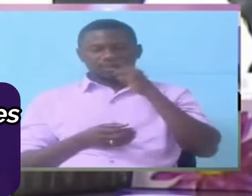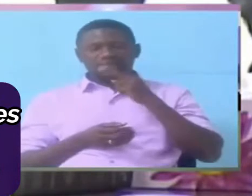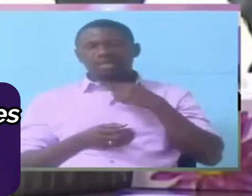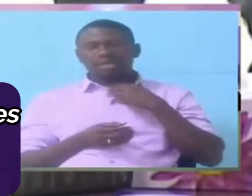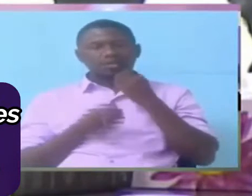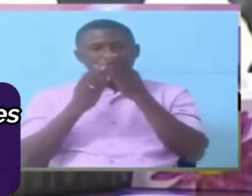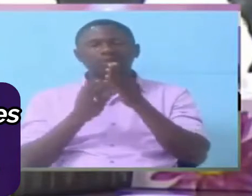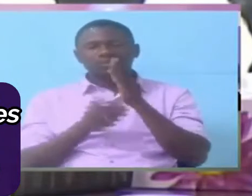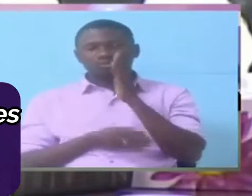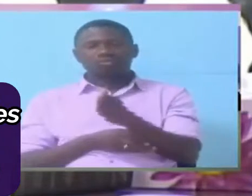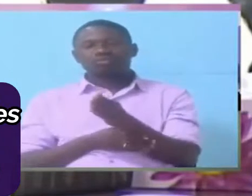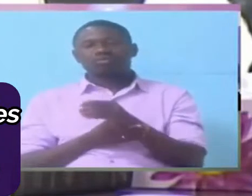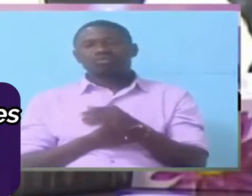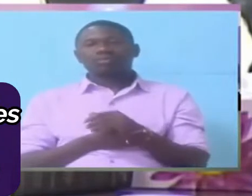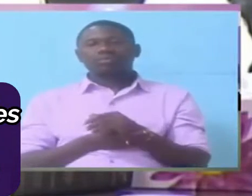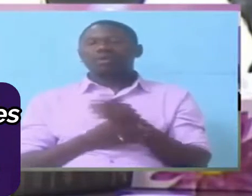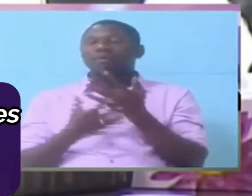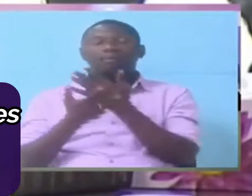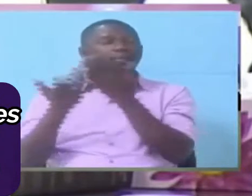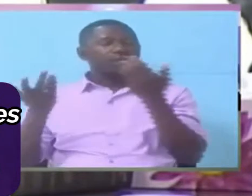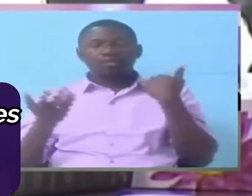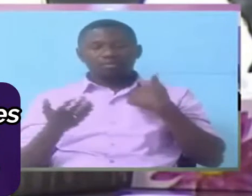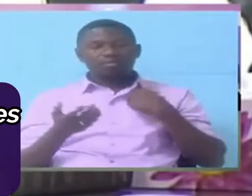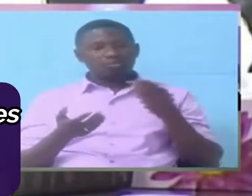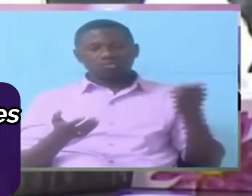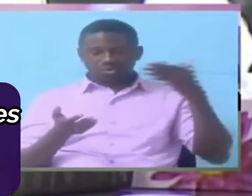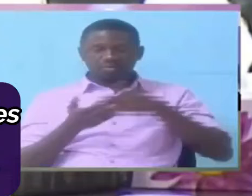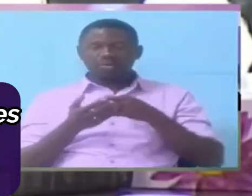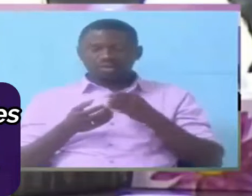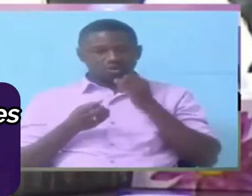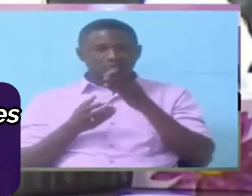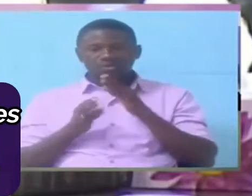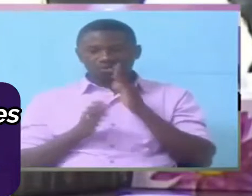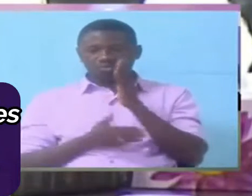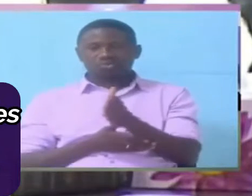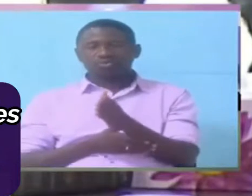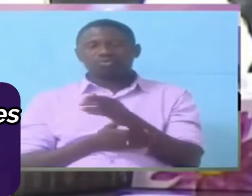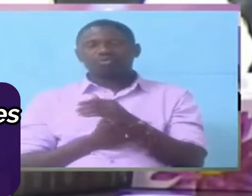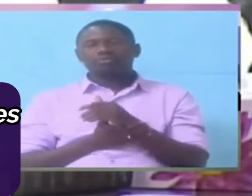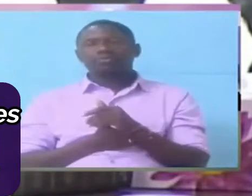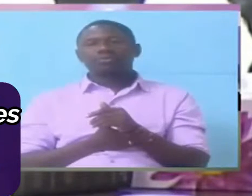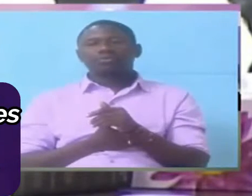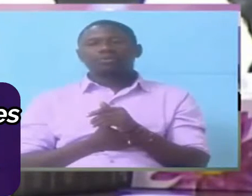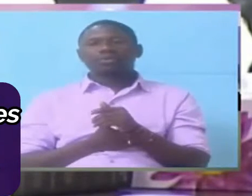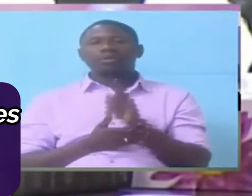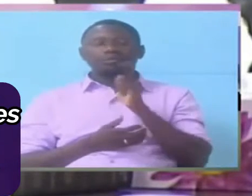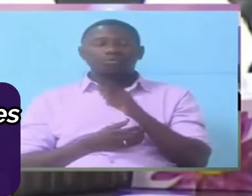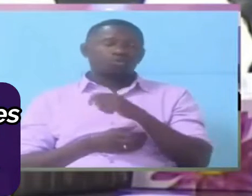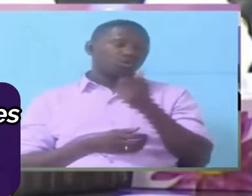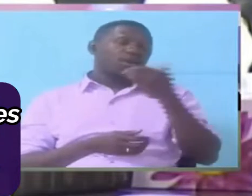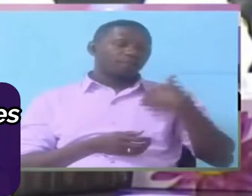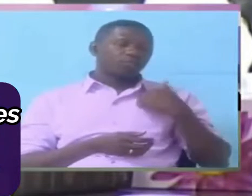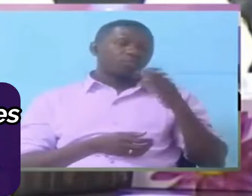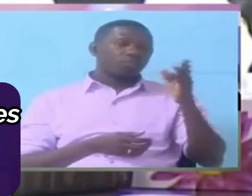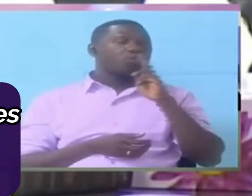the truth. There are many people who said the truth and they have appeared before this commission. But there